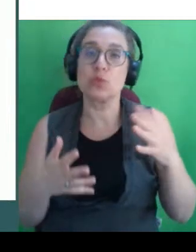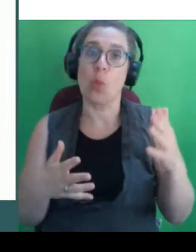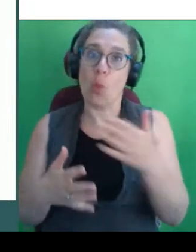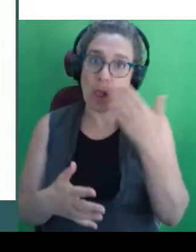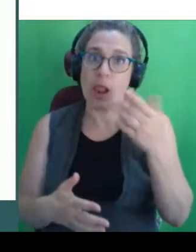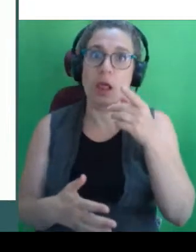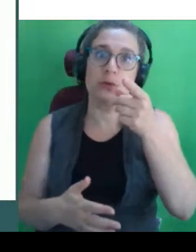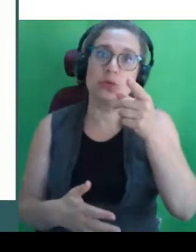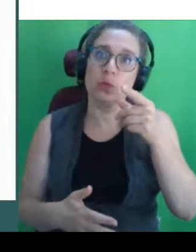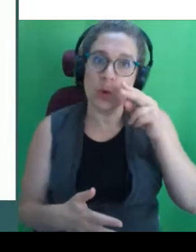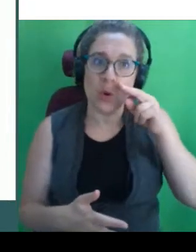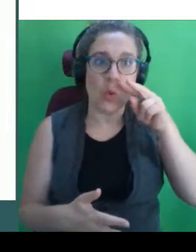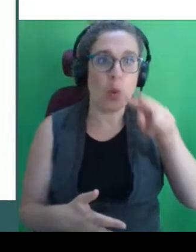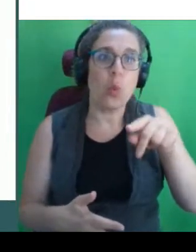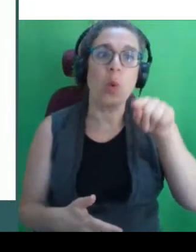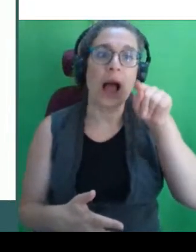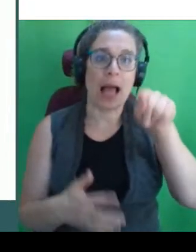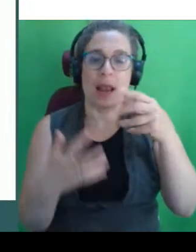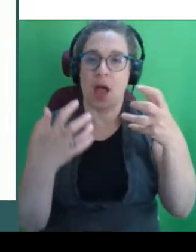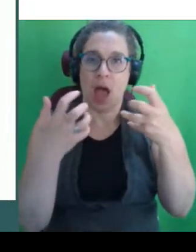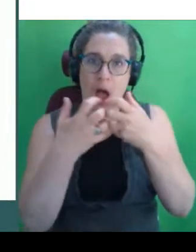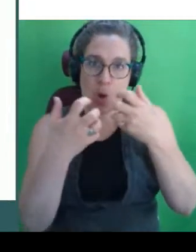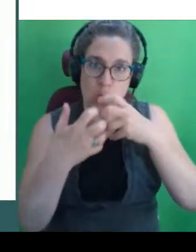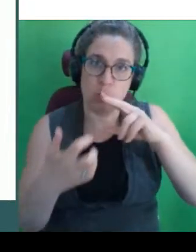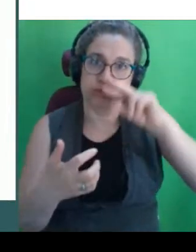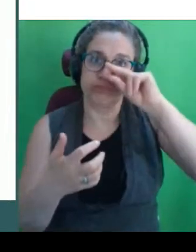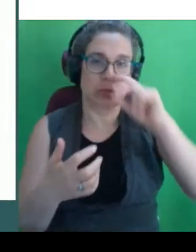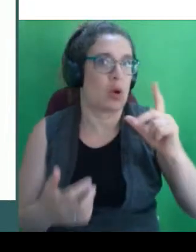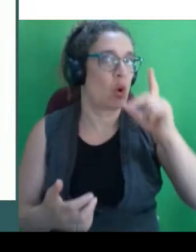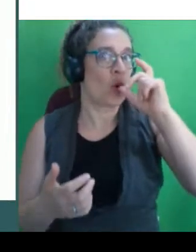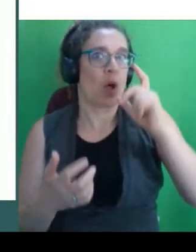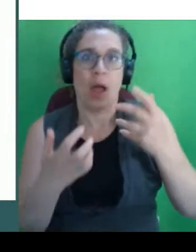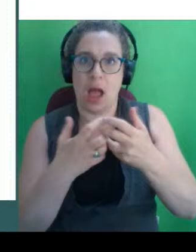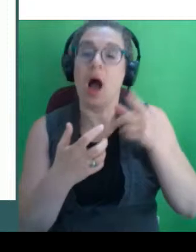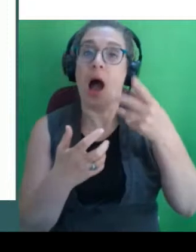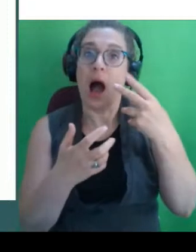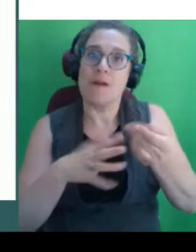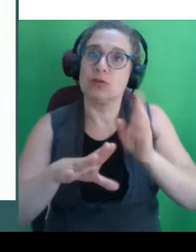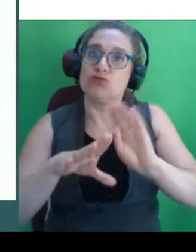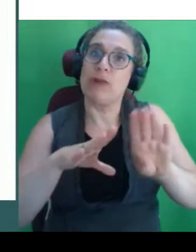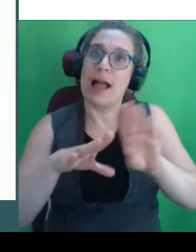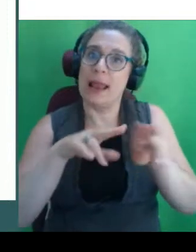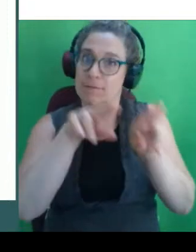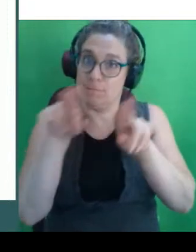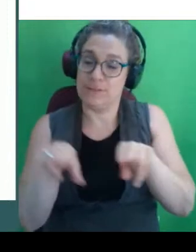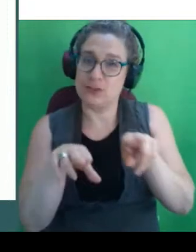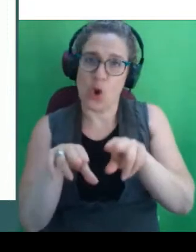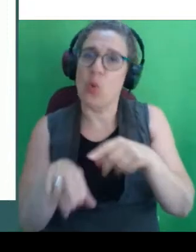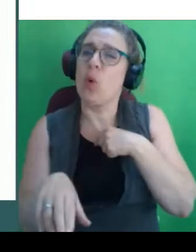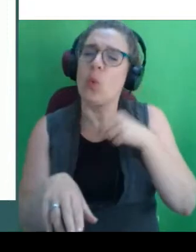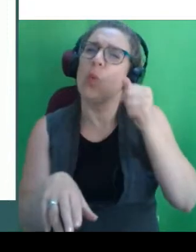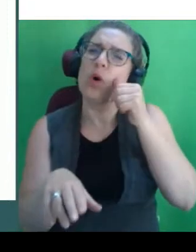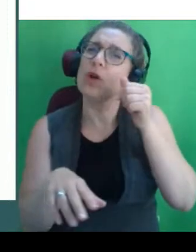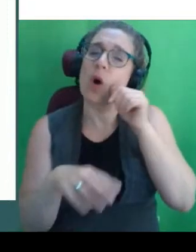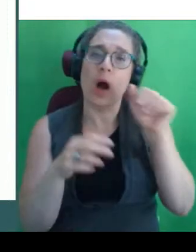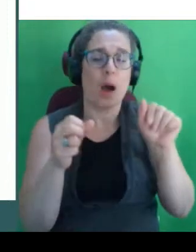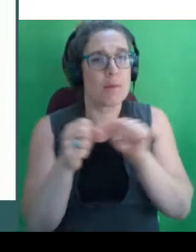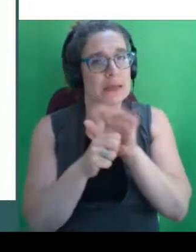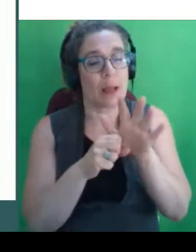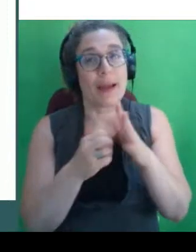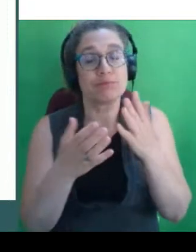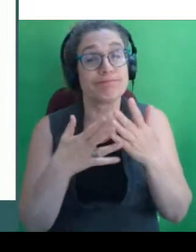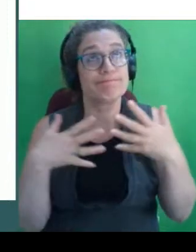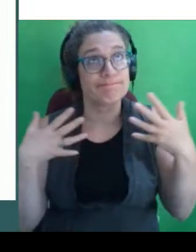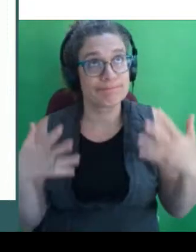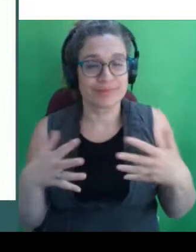inhaler technique, and there are training videos available. We know that during the pandemic, it has been a huge challenge to make